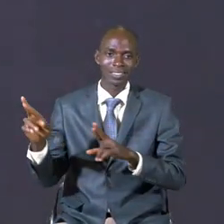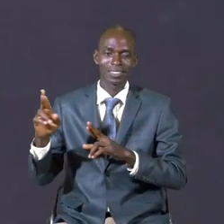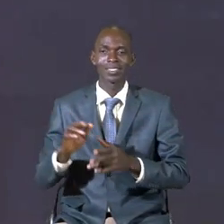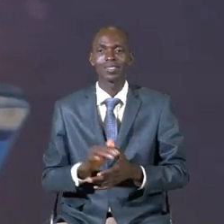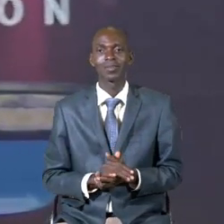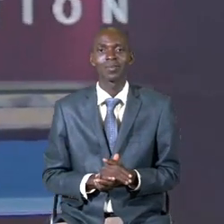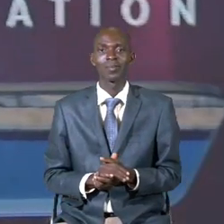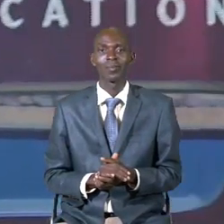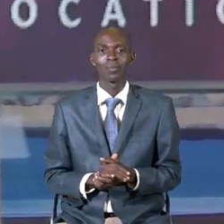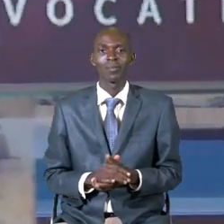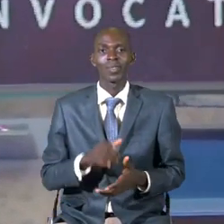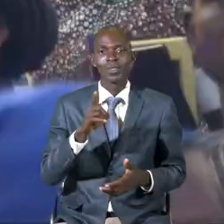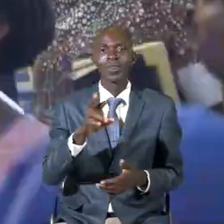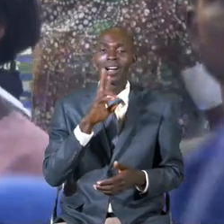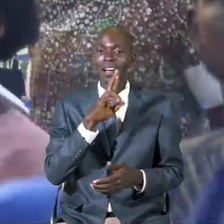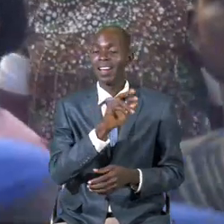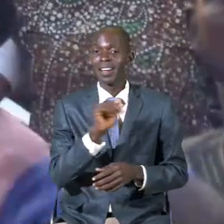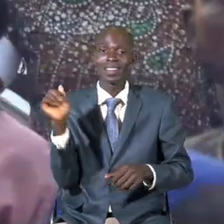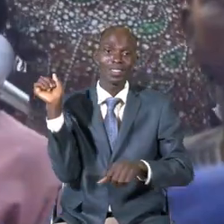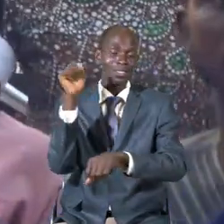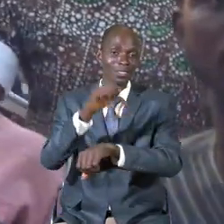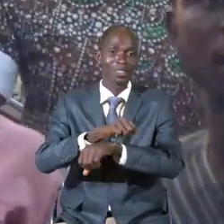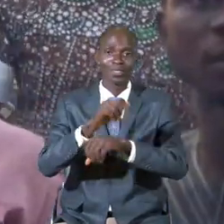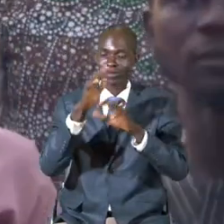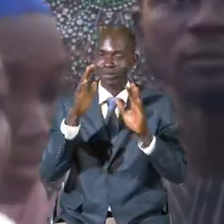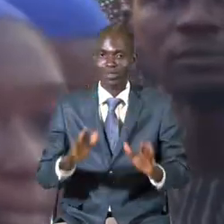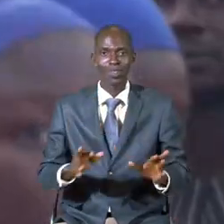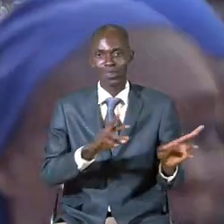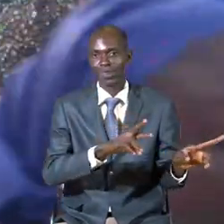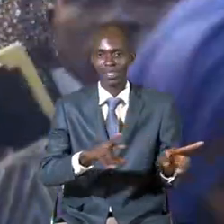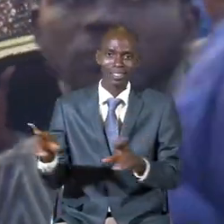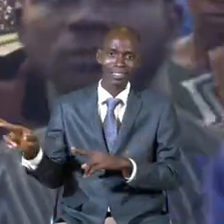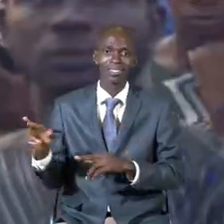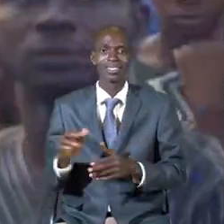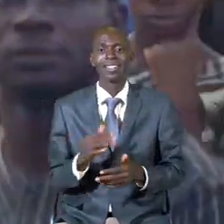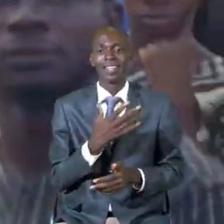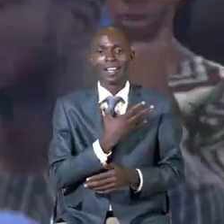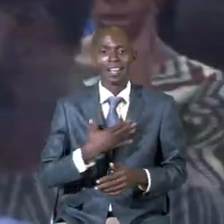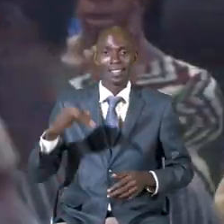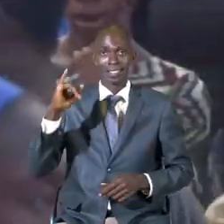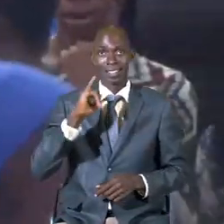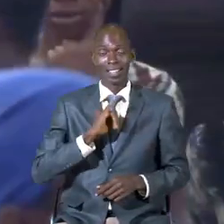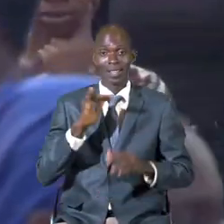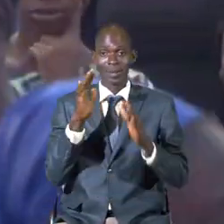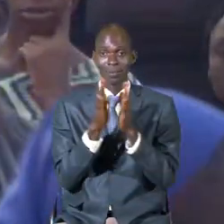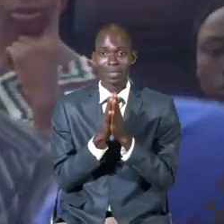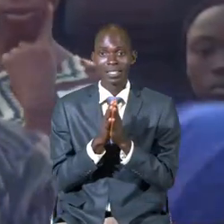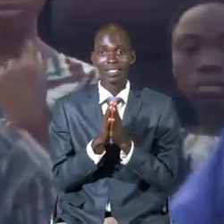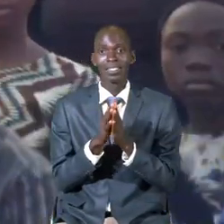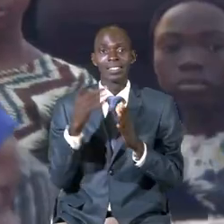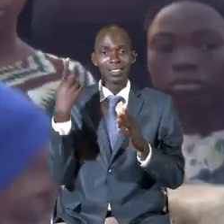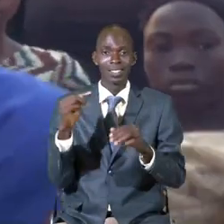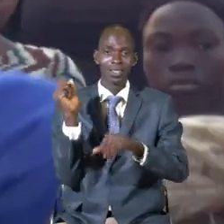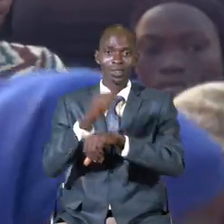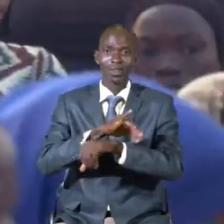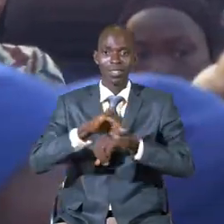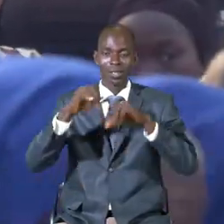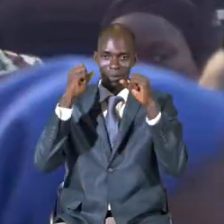you are a conqueror already and i pray the concrete power of